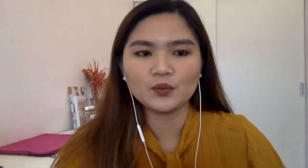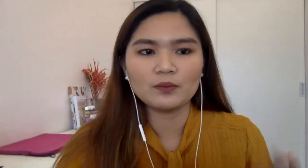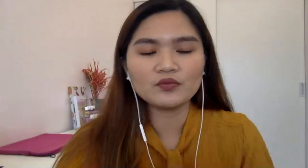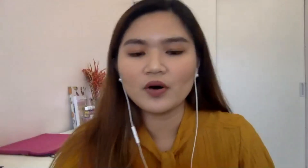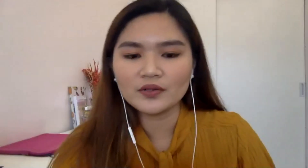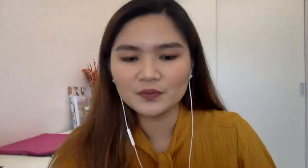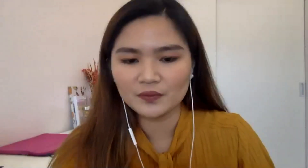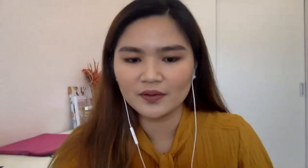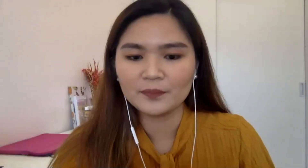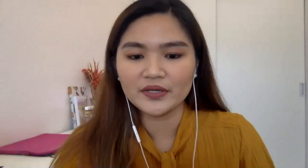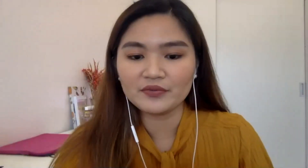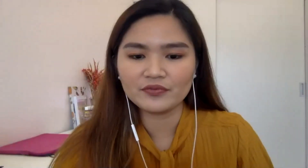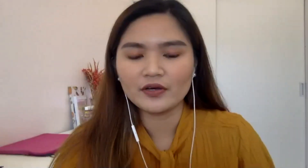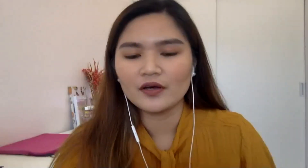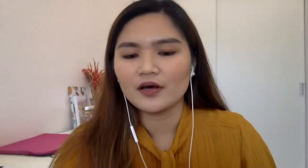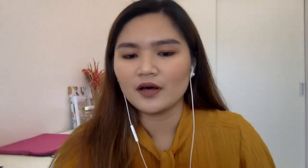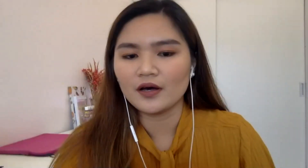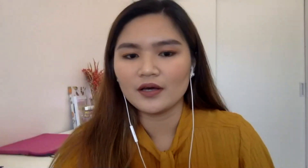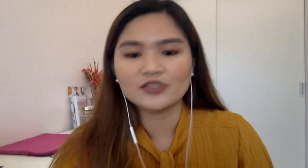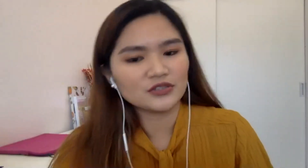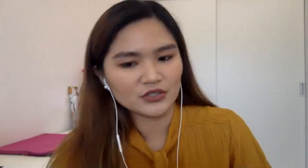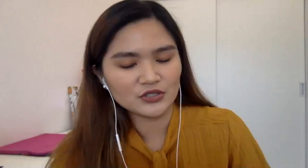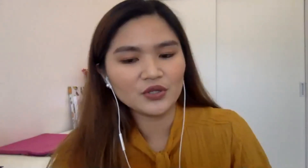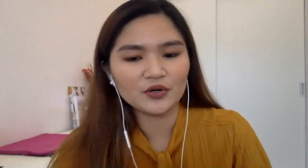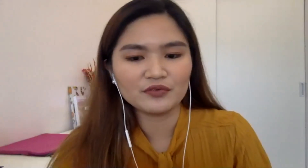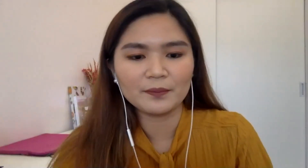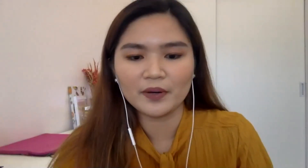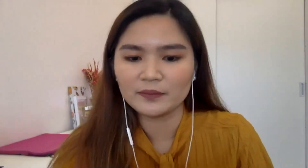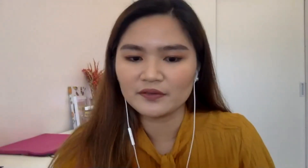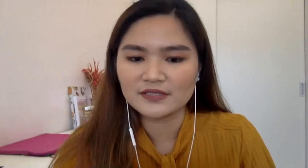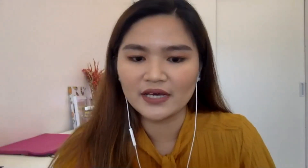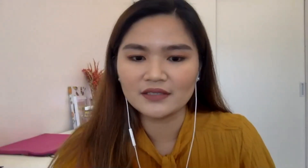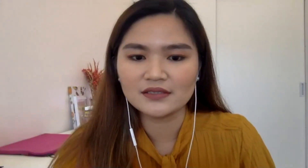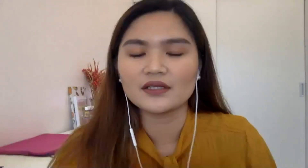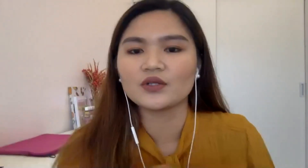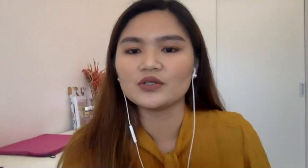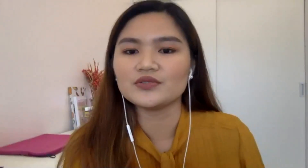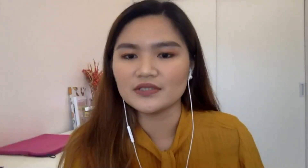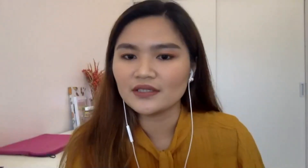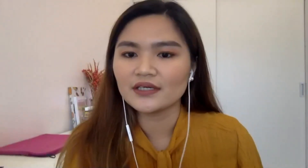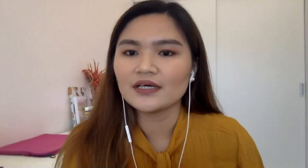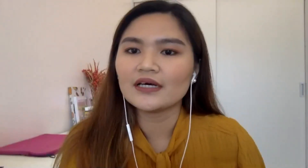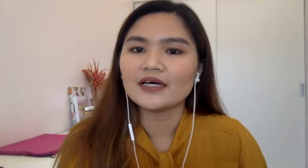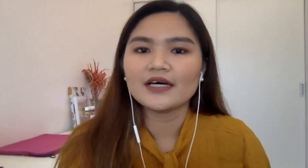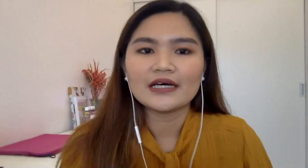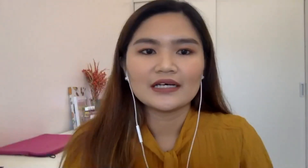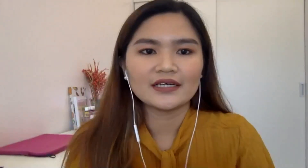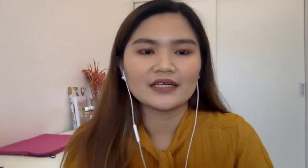Okay, so we move on to the brief introduction of Department of Science and Technology.